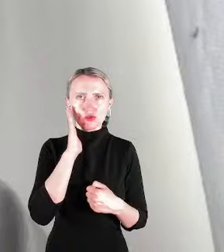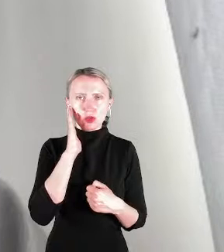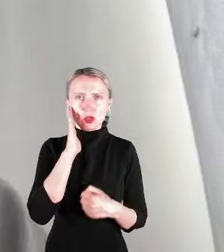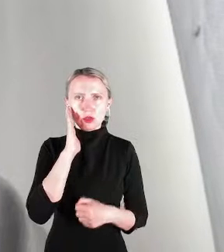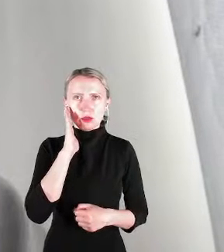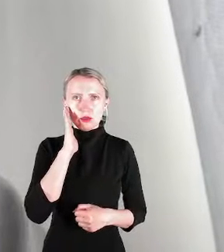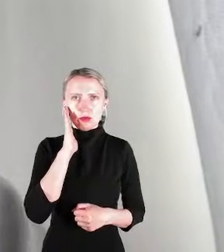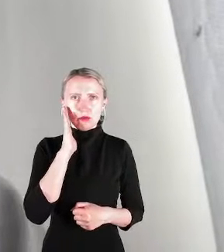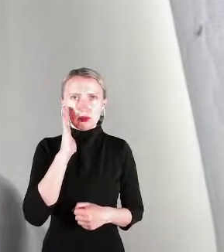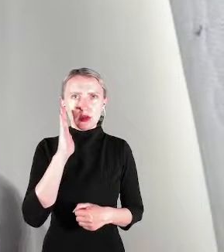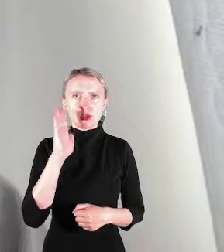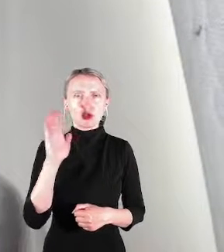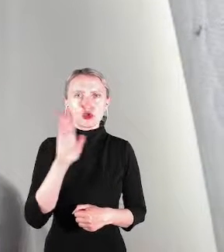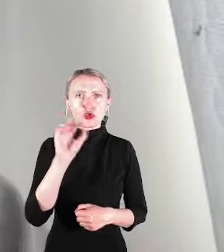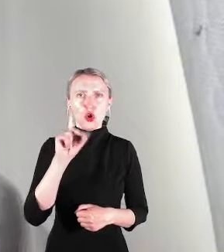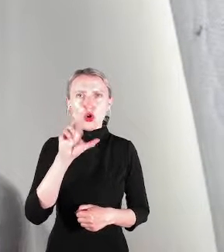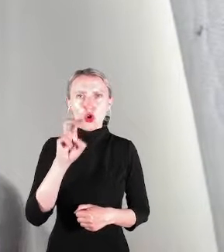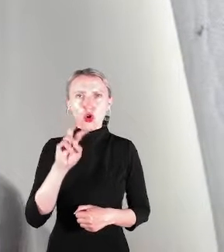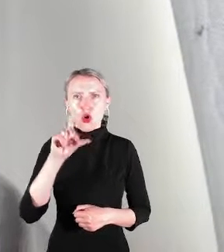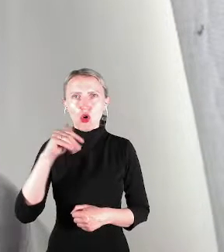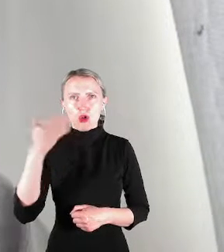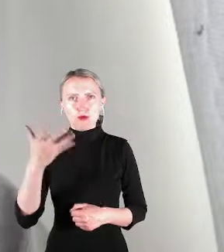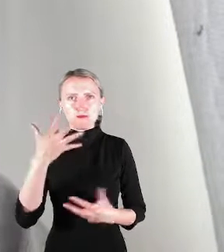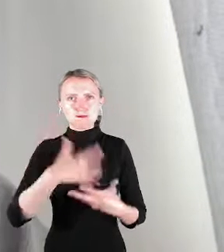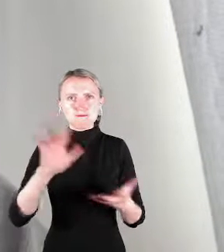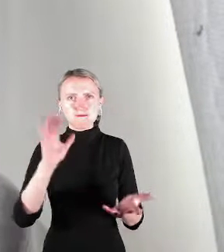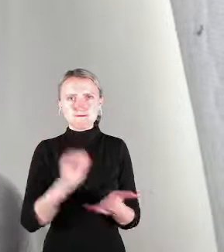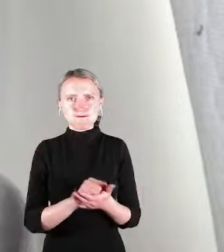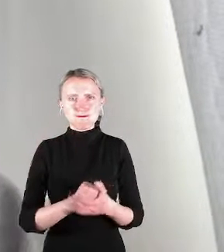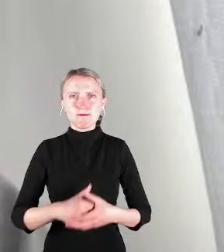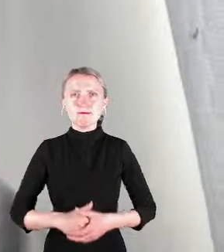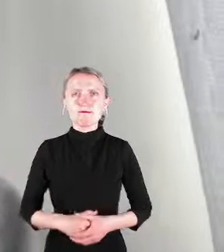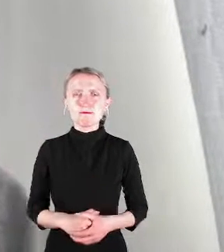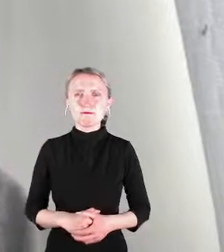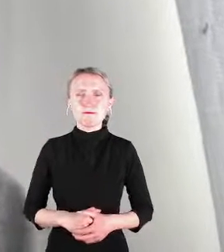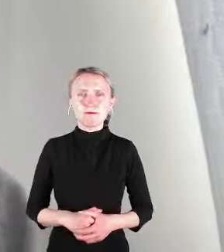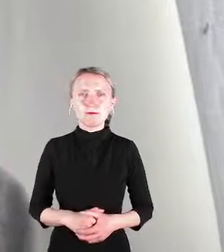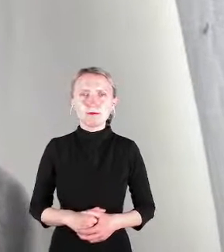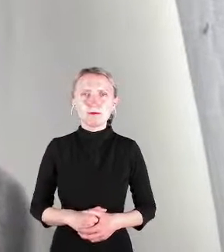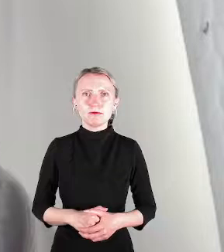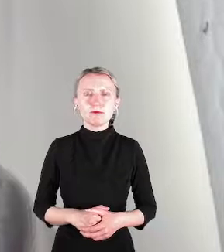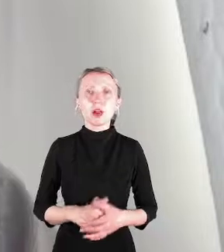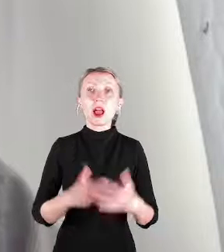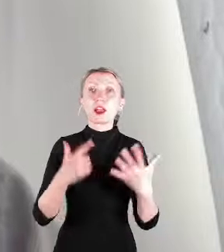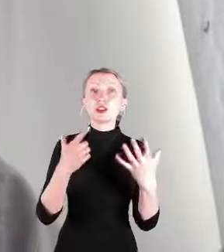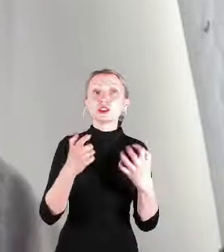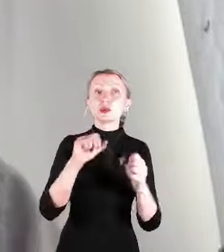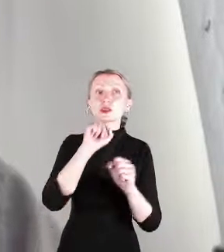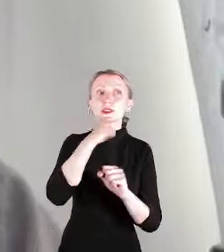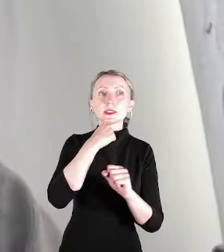than 700 old buildings disappeared, many of them in very good condition.